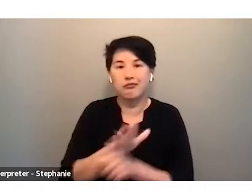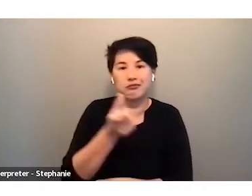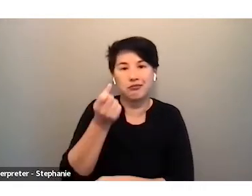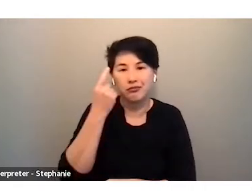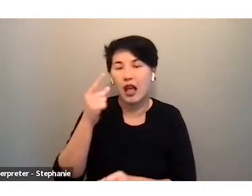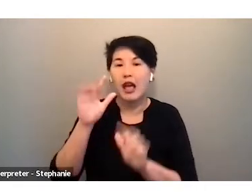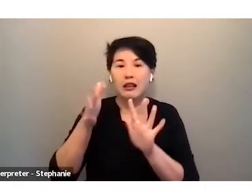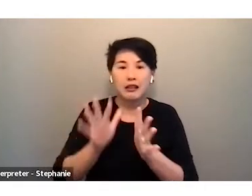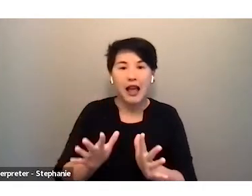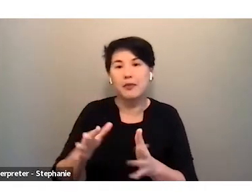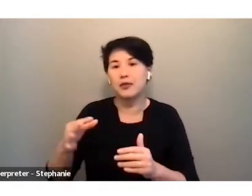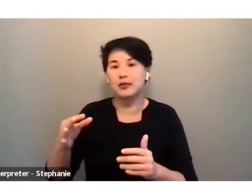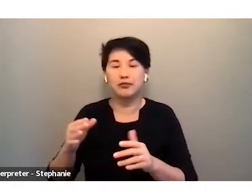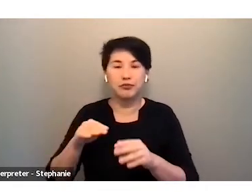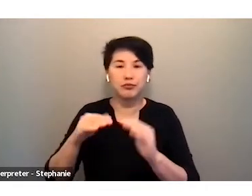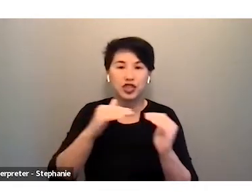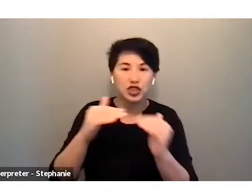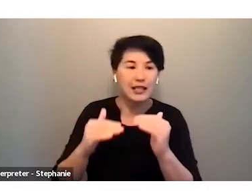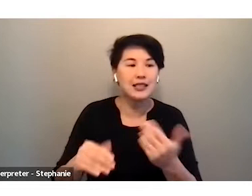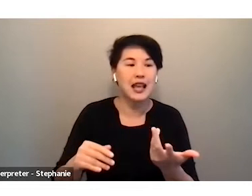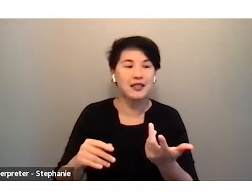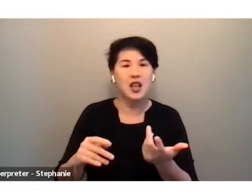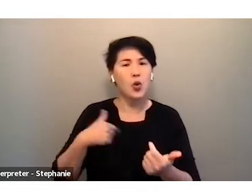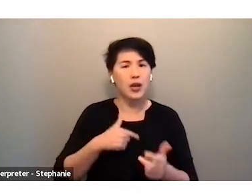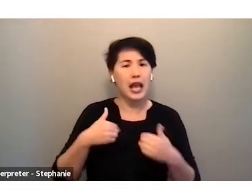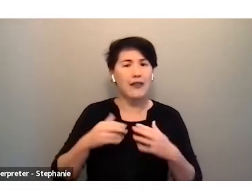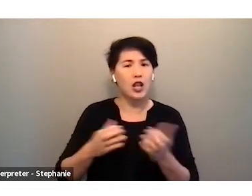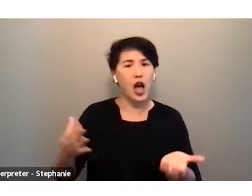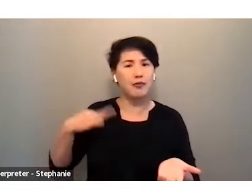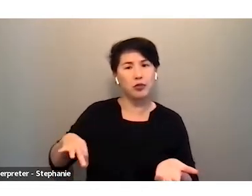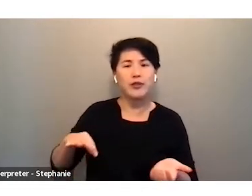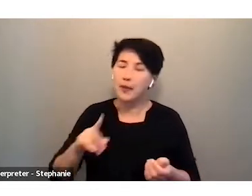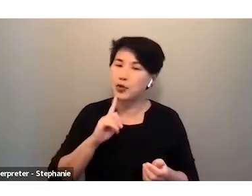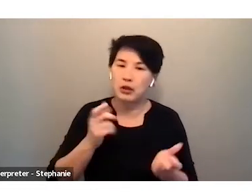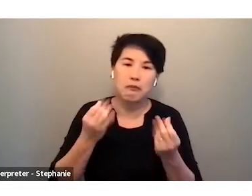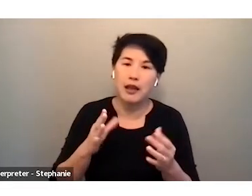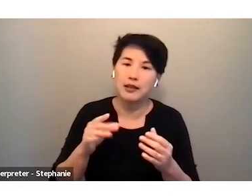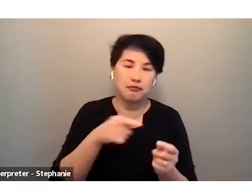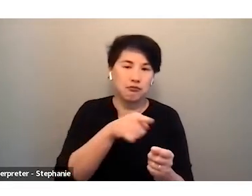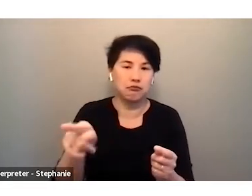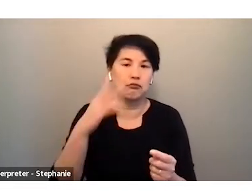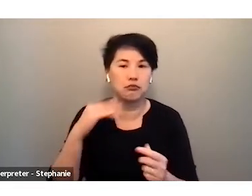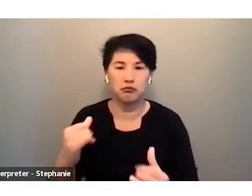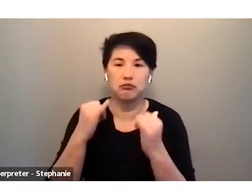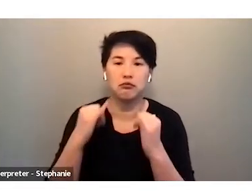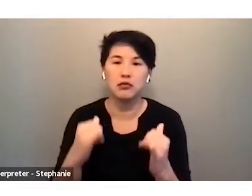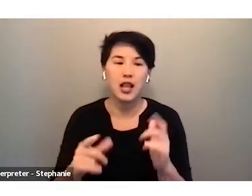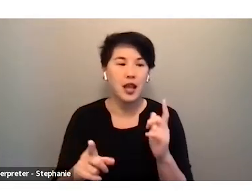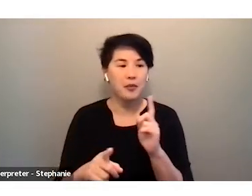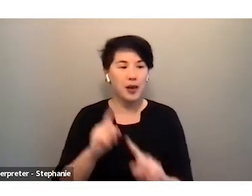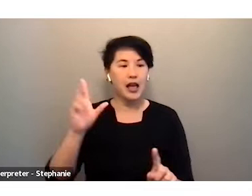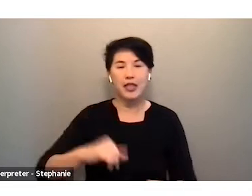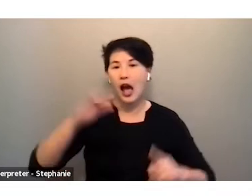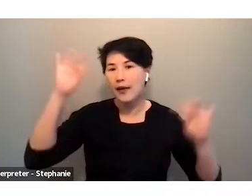and privilege, you know, that we're kind of lacking here, which is, I'm sure, the same for all of you guys. And that kind of leading